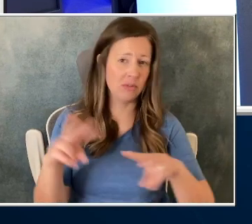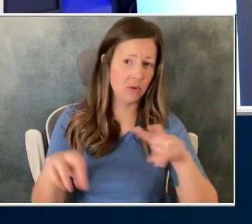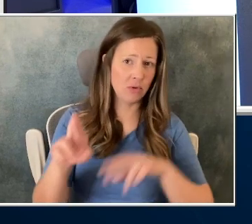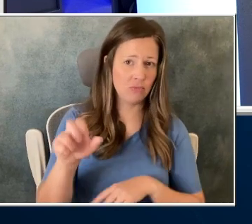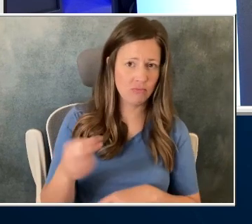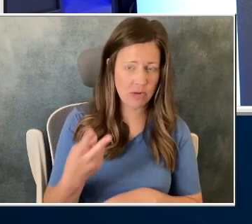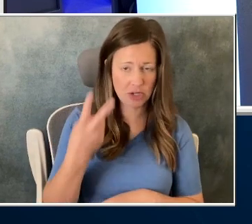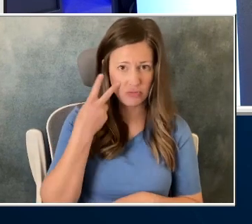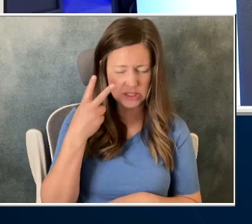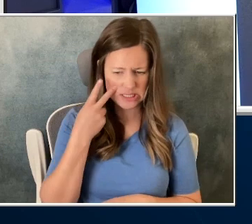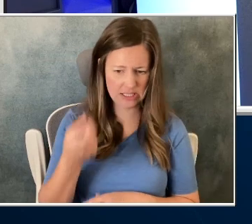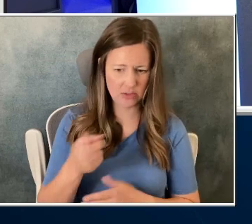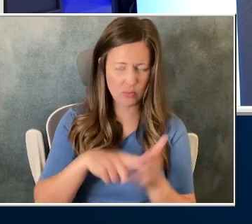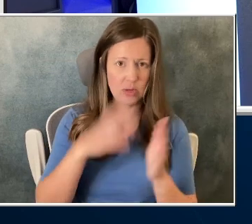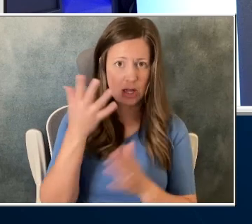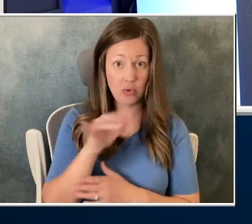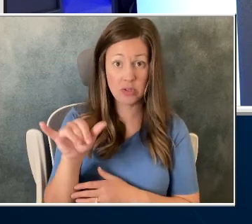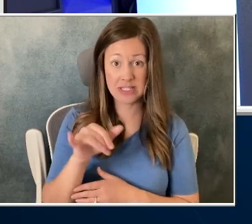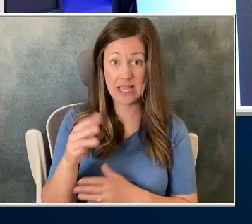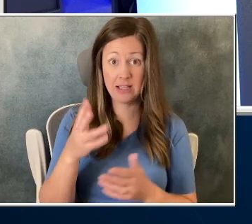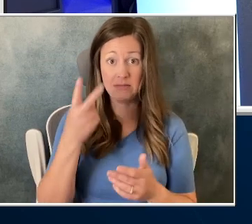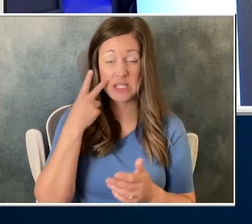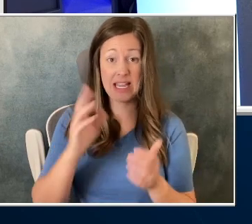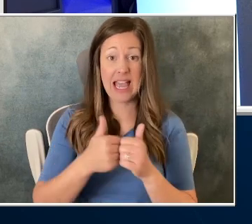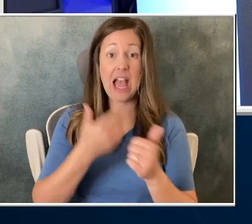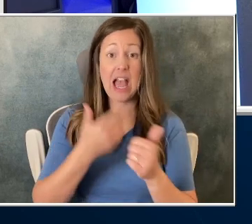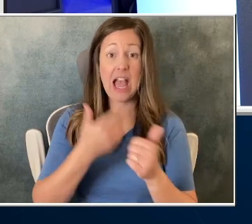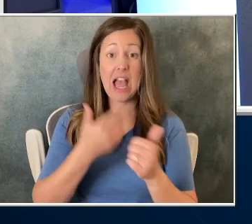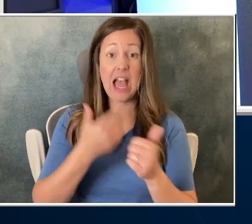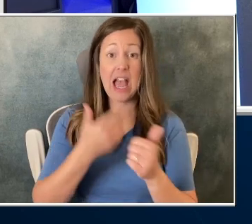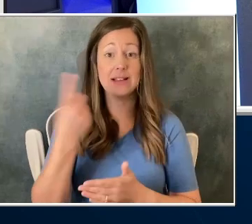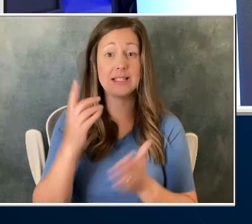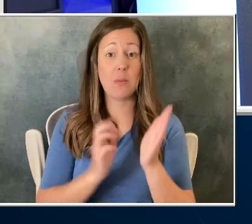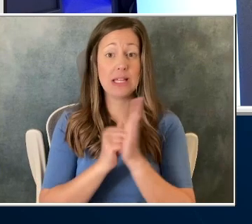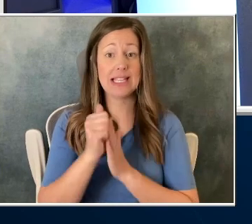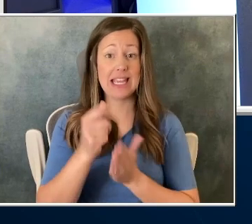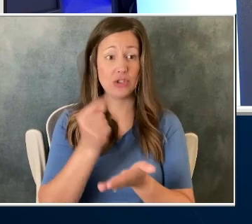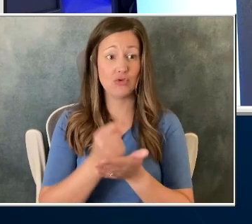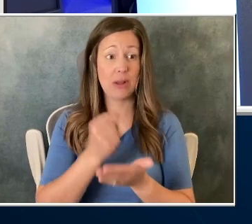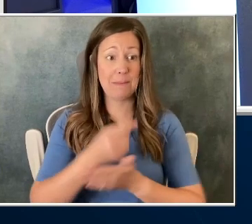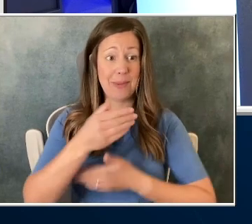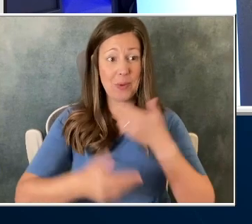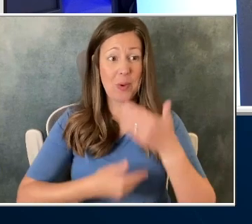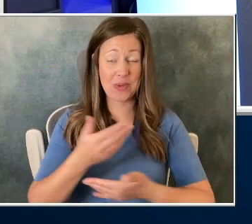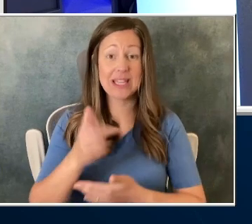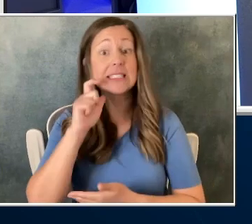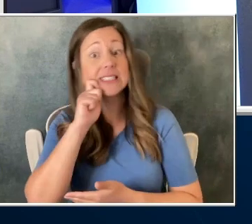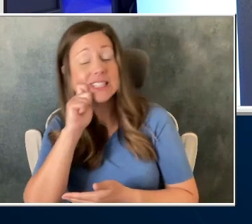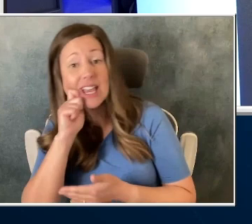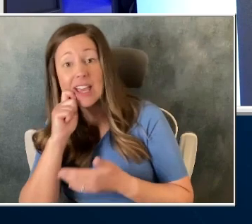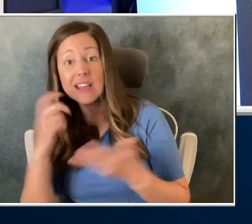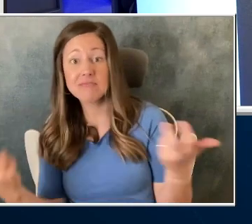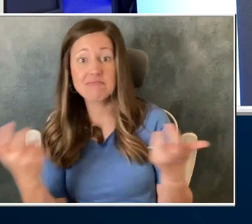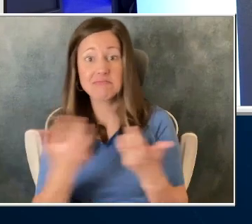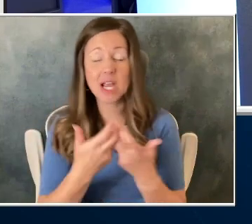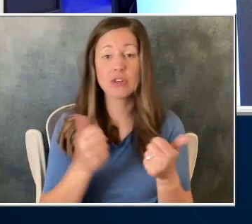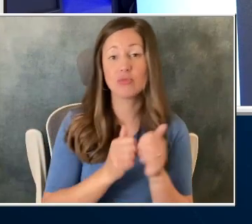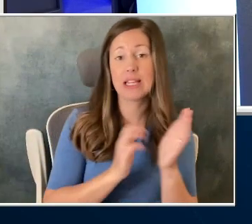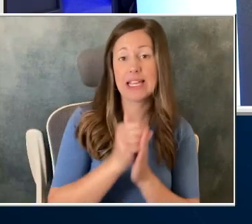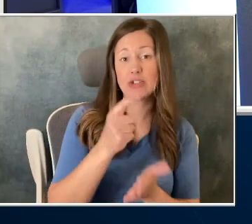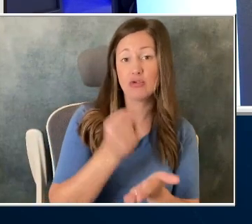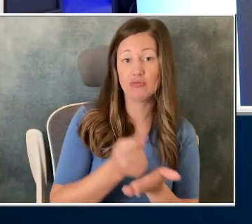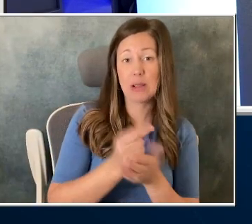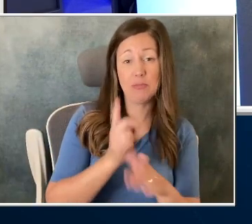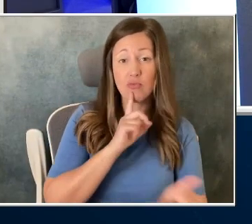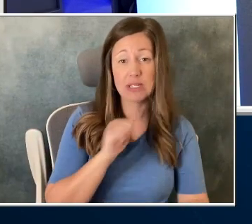the rash how well someone's cancer treatment is going? Do the dermatological side effects correlate to cancer treatment response at